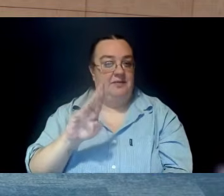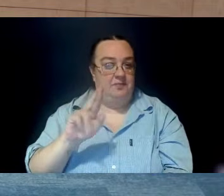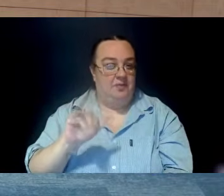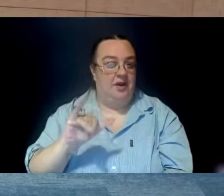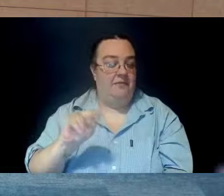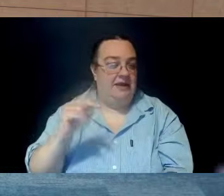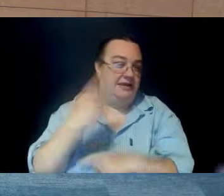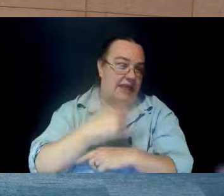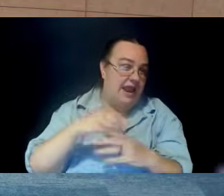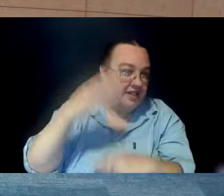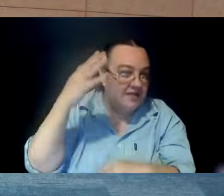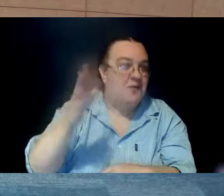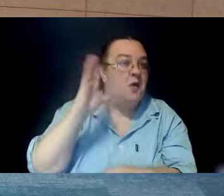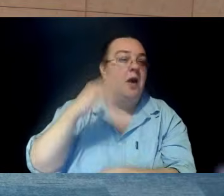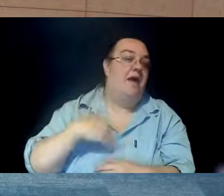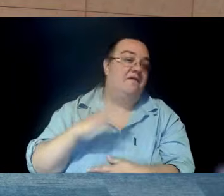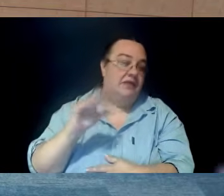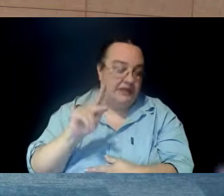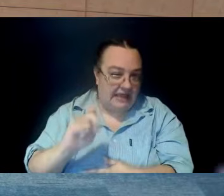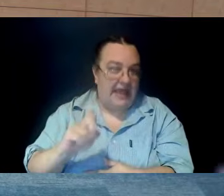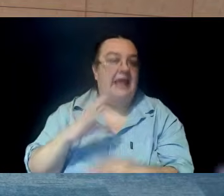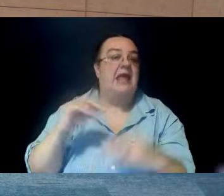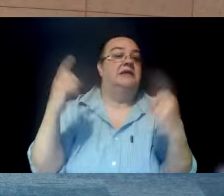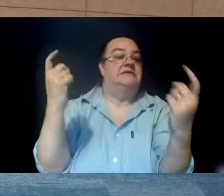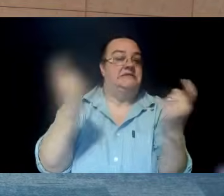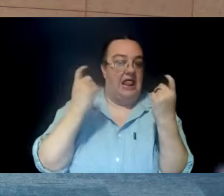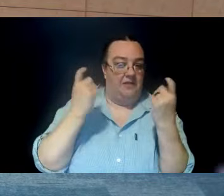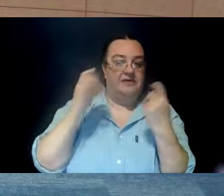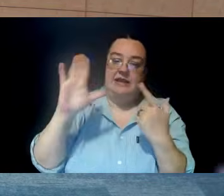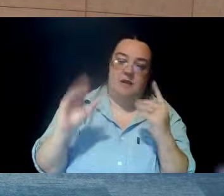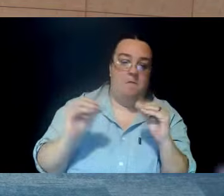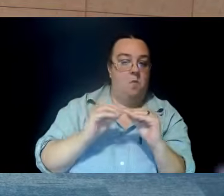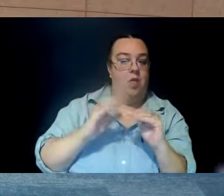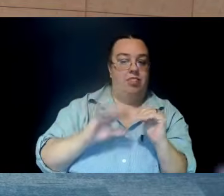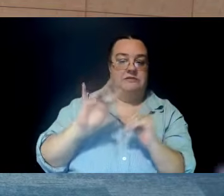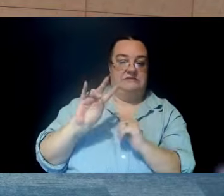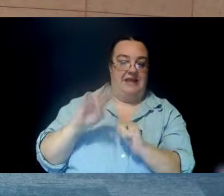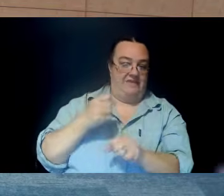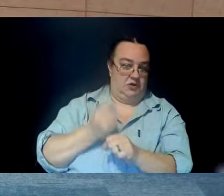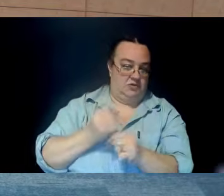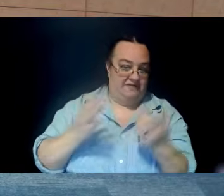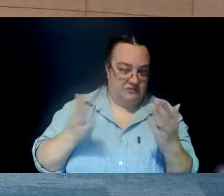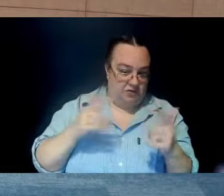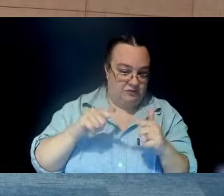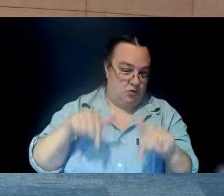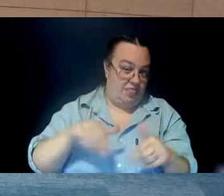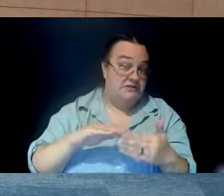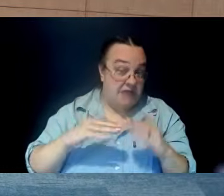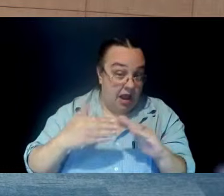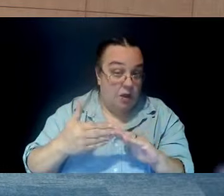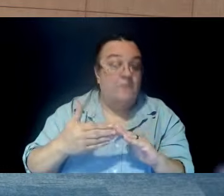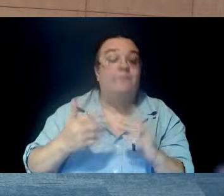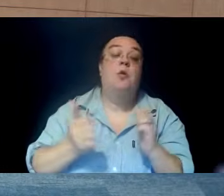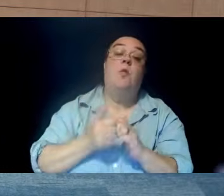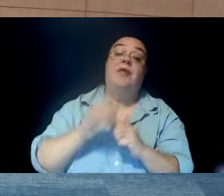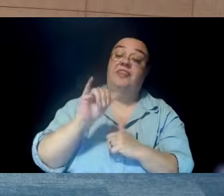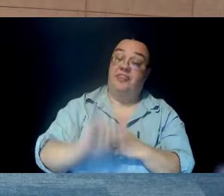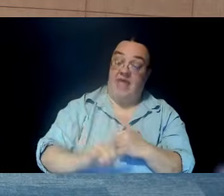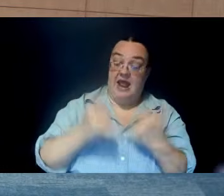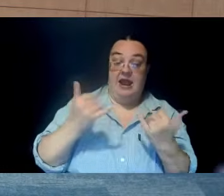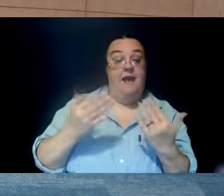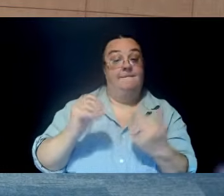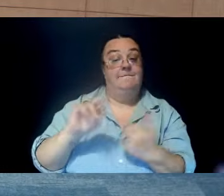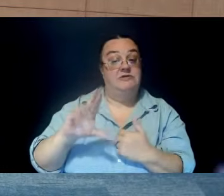future. We will have a cake and a celebration of his more than 7 years of service to the town. With that said, Mr.